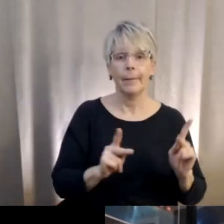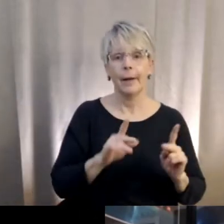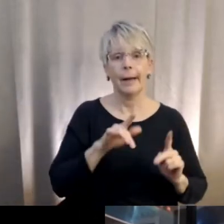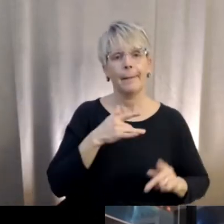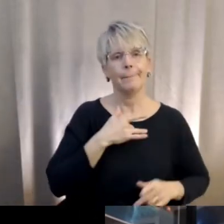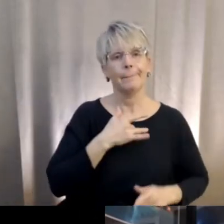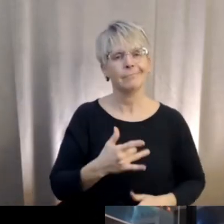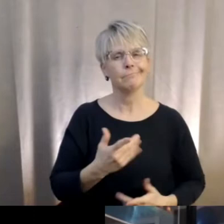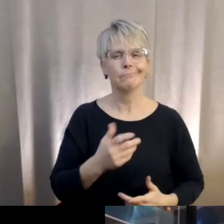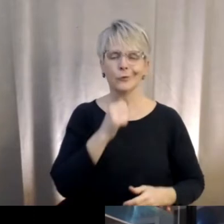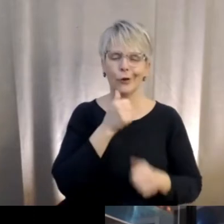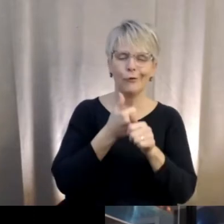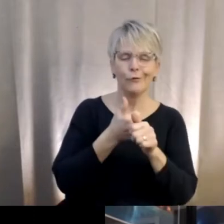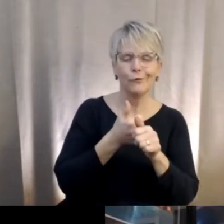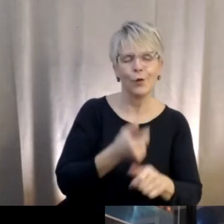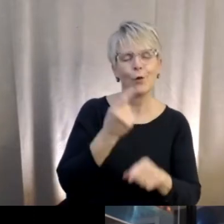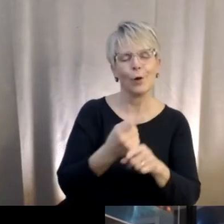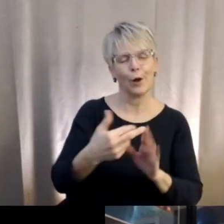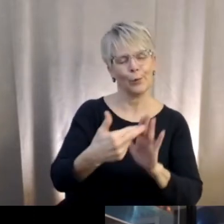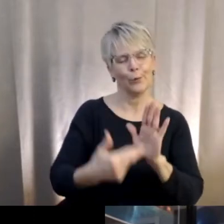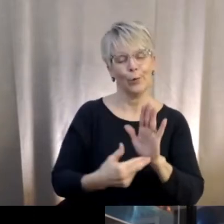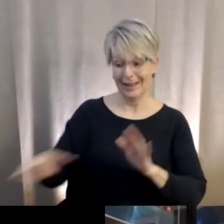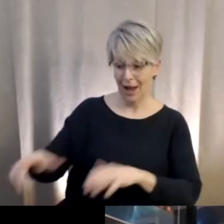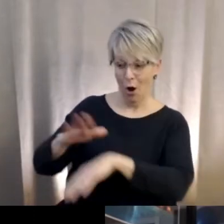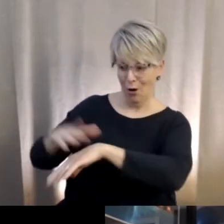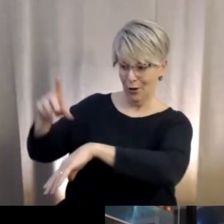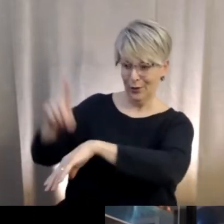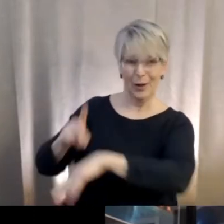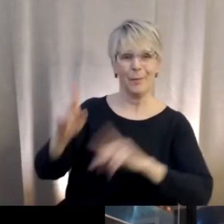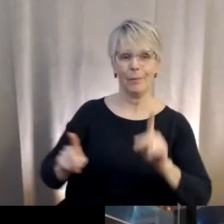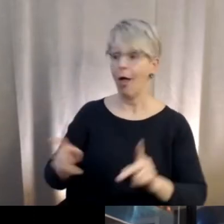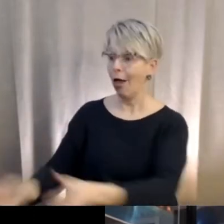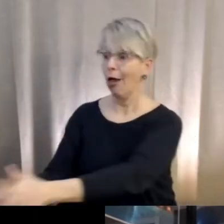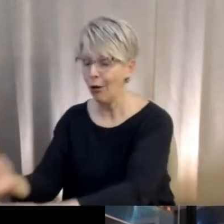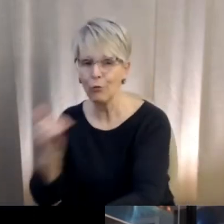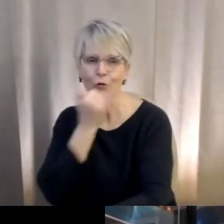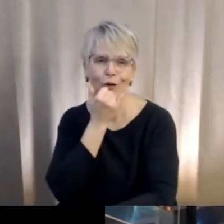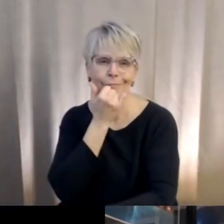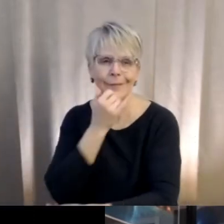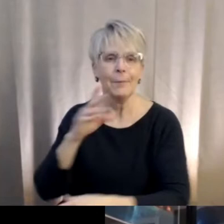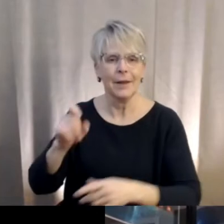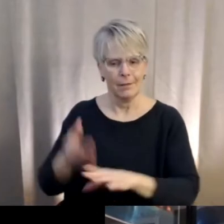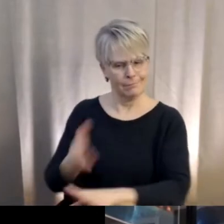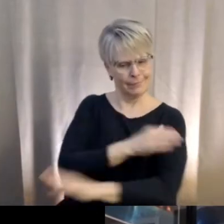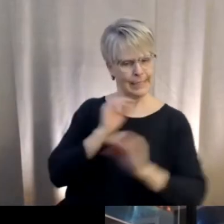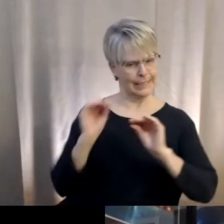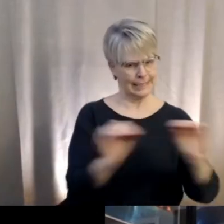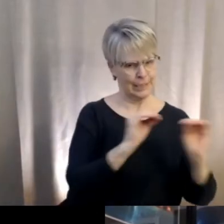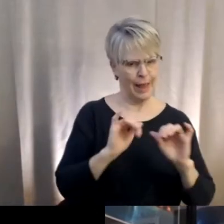poor etiquette-wise service dog interactions. So those would be my top three. Sure.